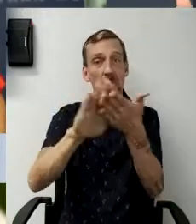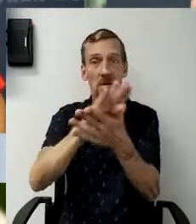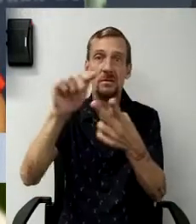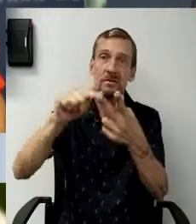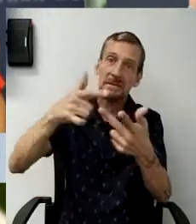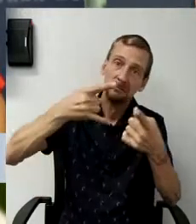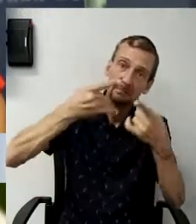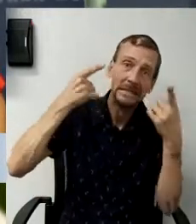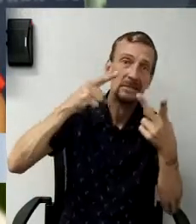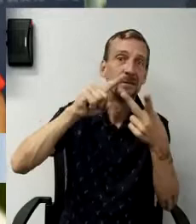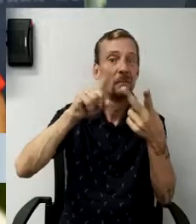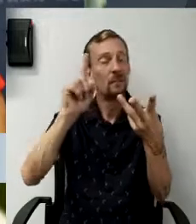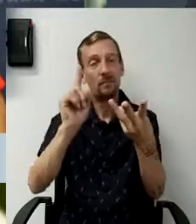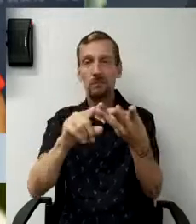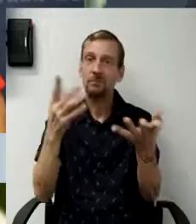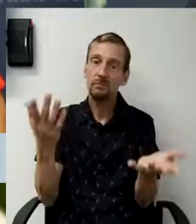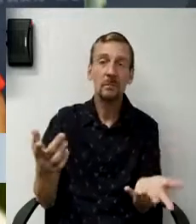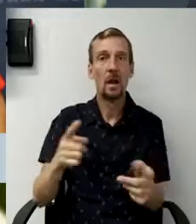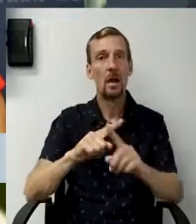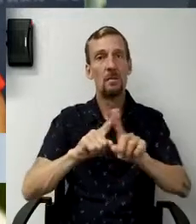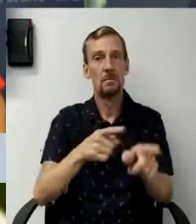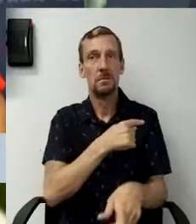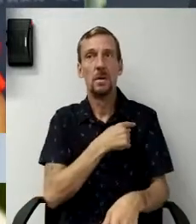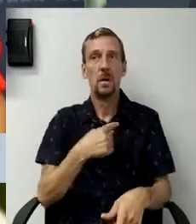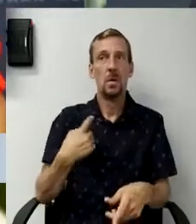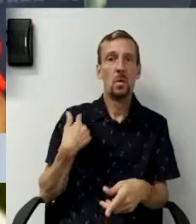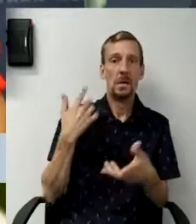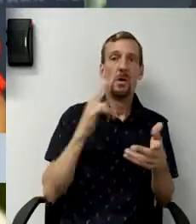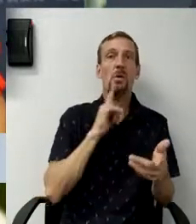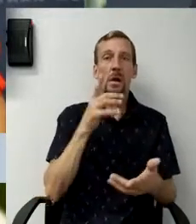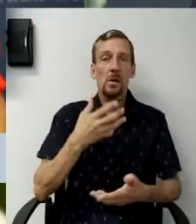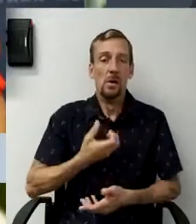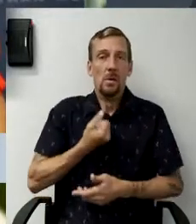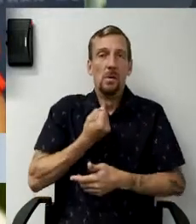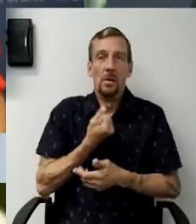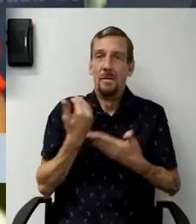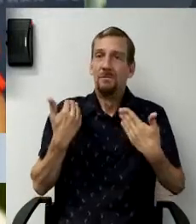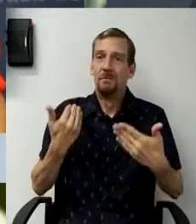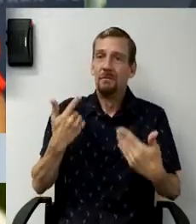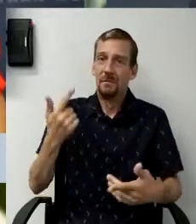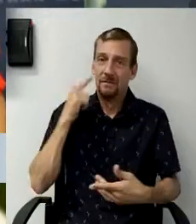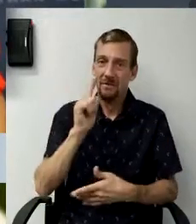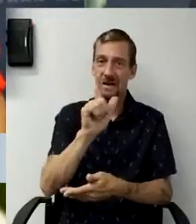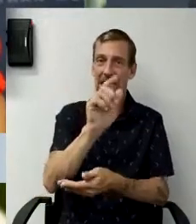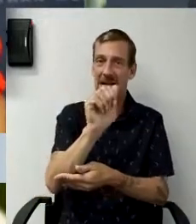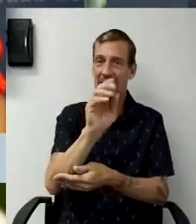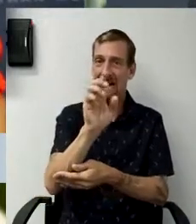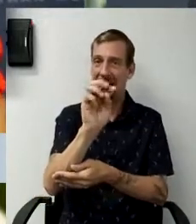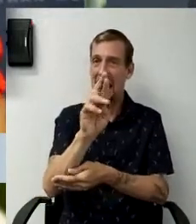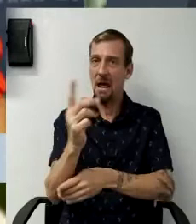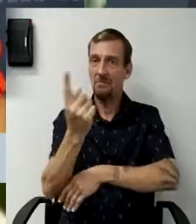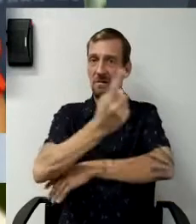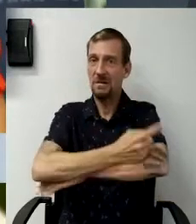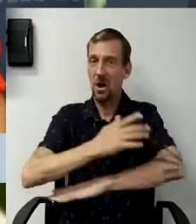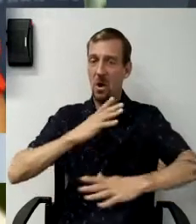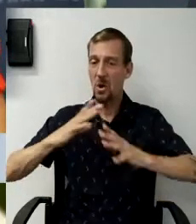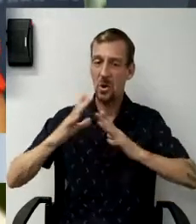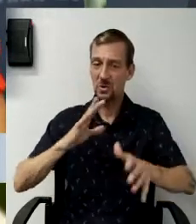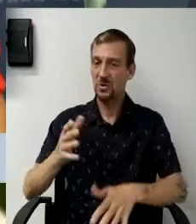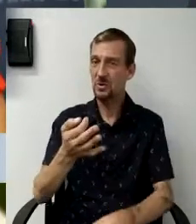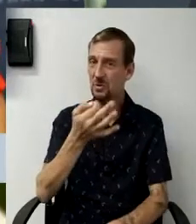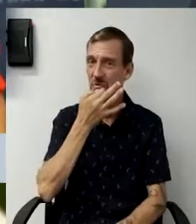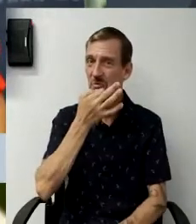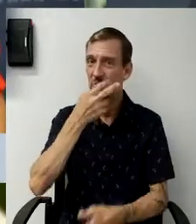washing and the masking. And but we definitely were holding our breath a bit for the Labor Day holiday, which will be here in just a